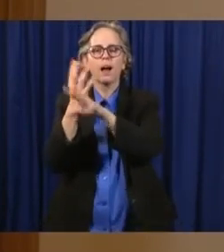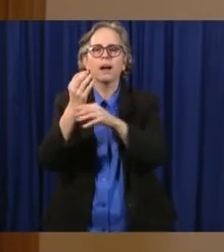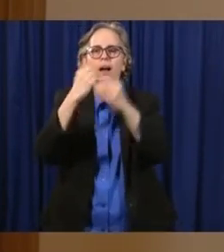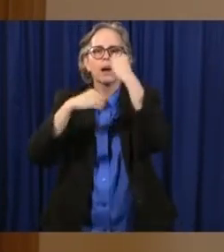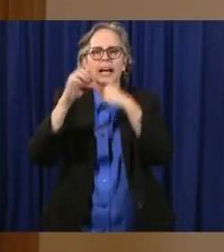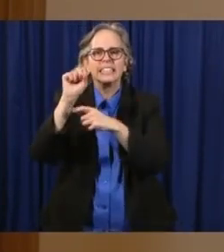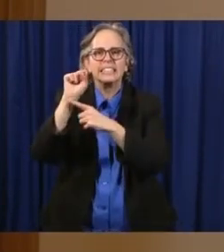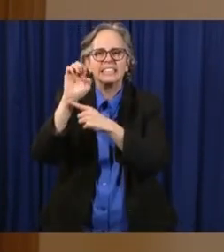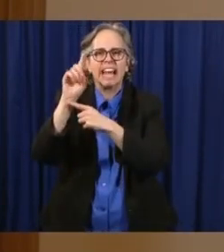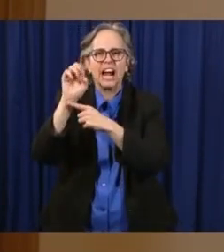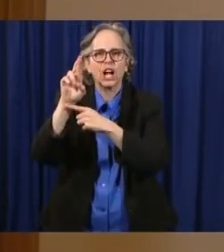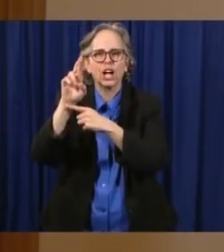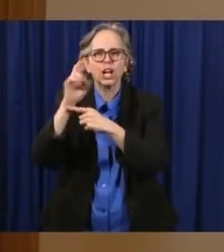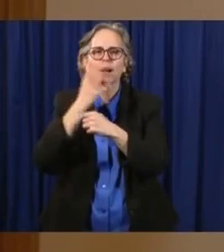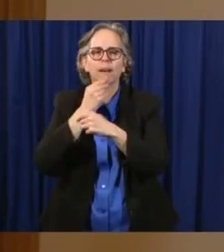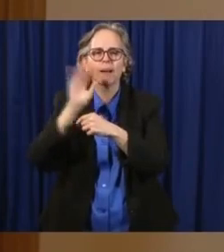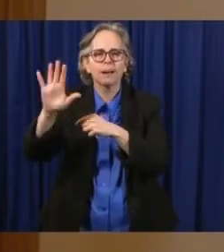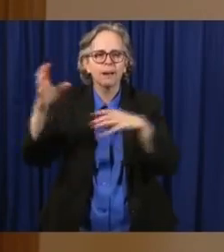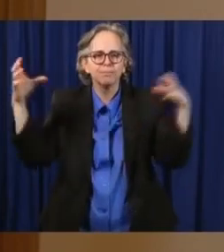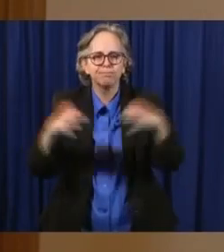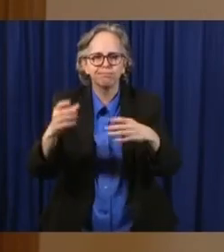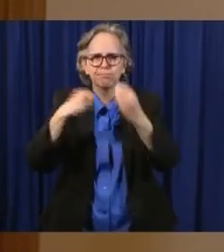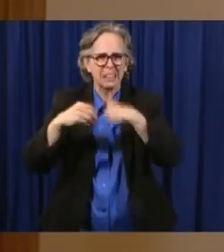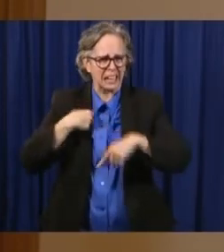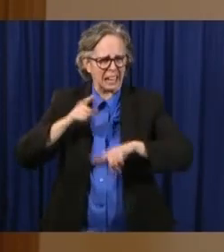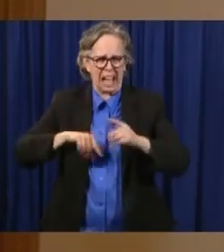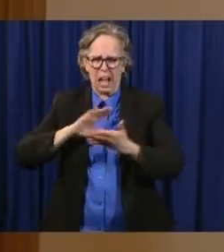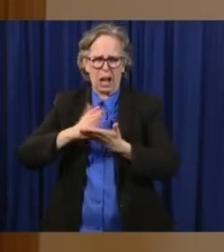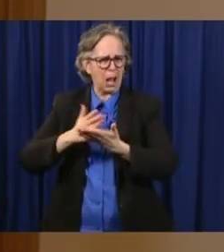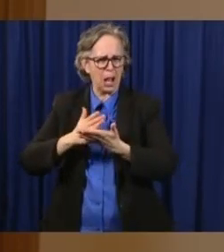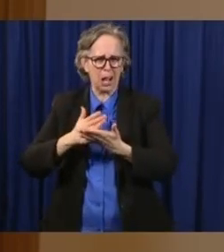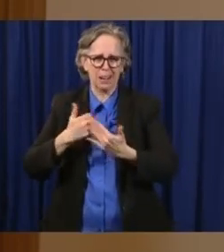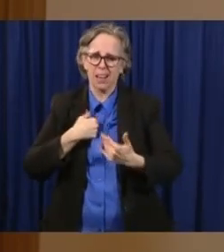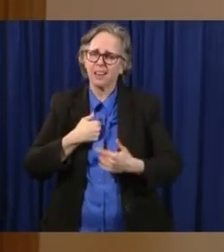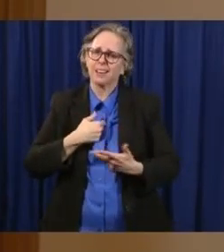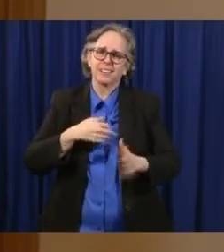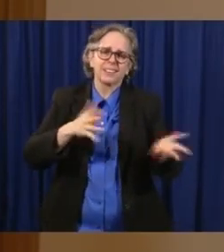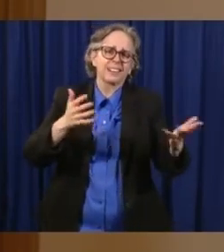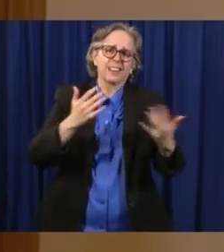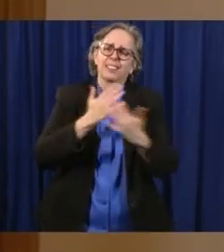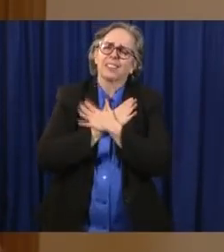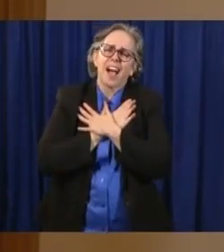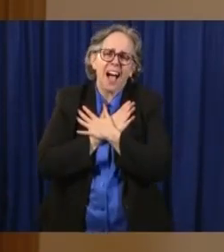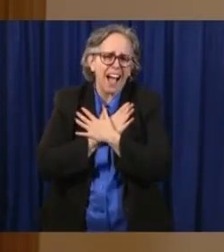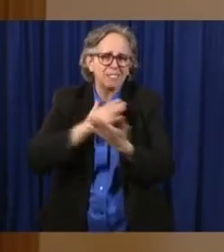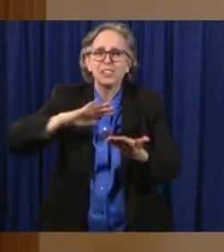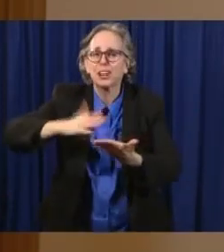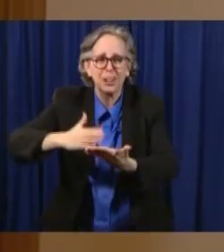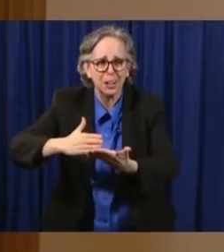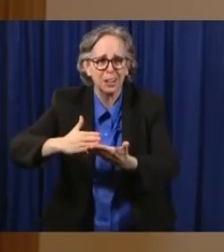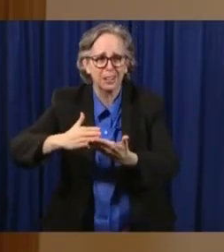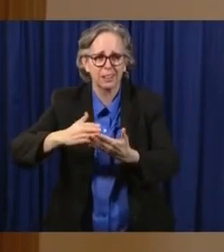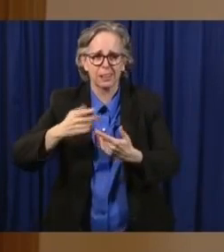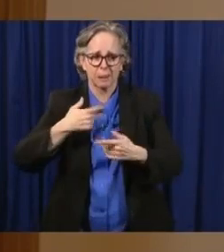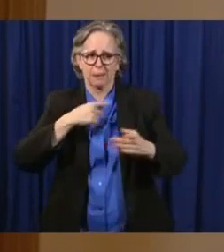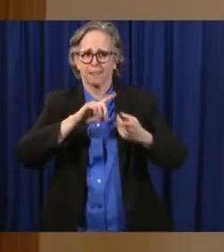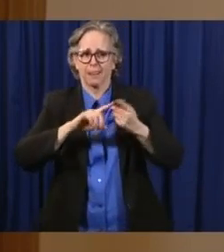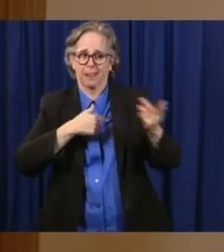off the foods that I love, and I love to cook. That's another thing I haven't shared. My matzo ball soup is the best, just